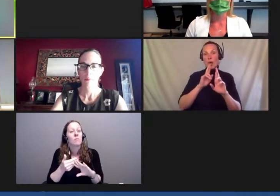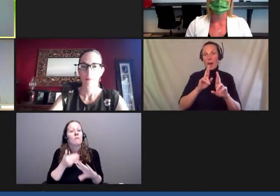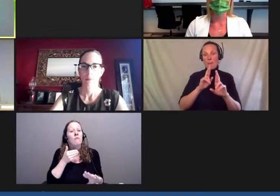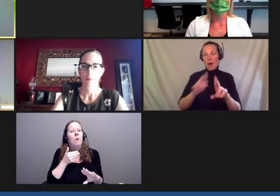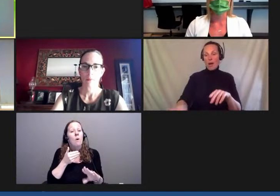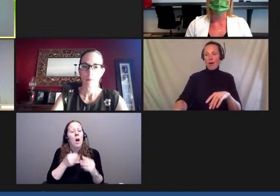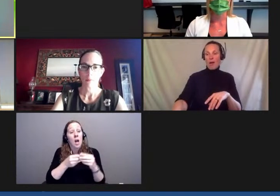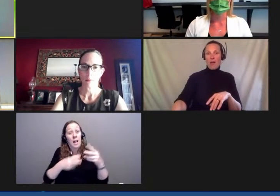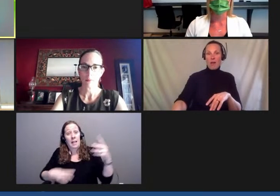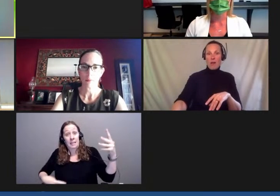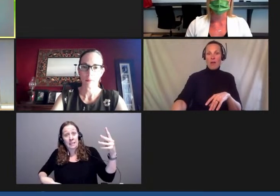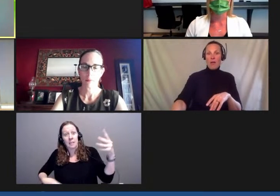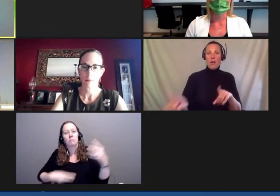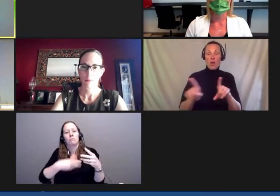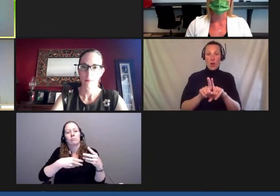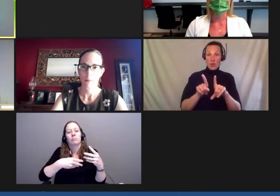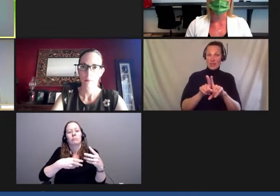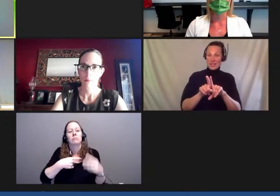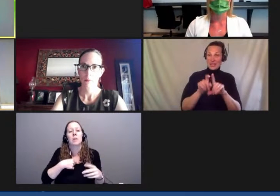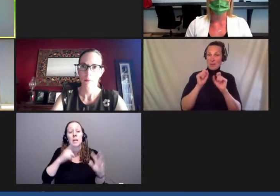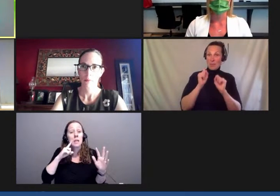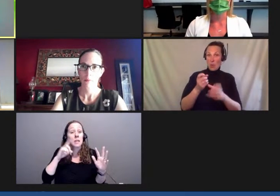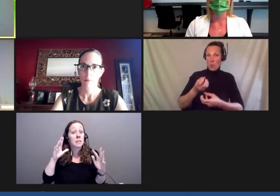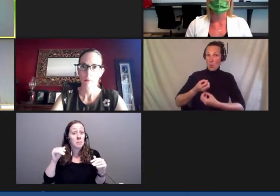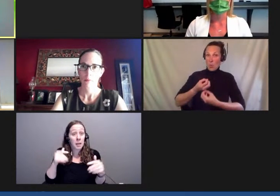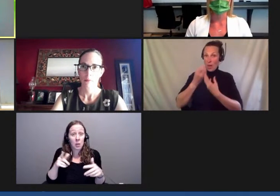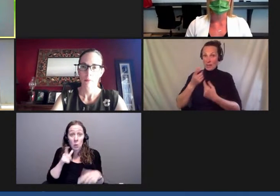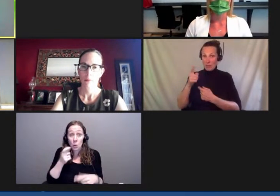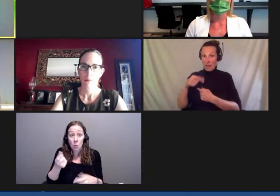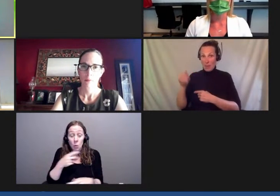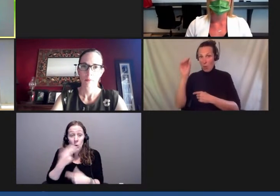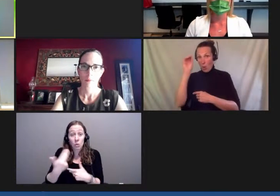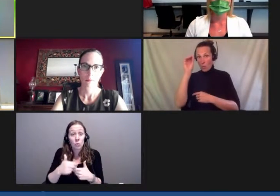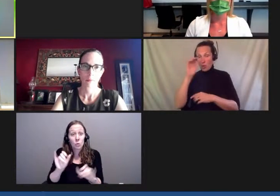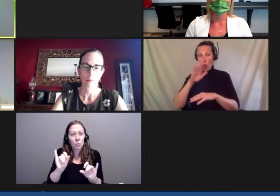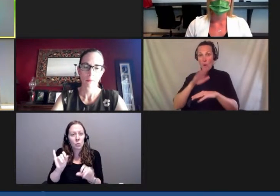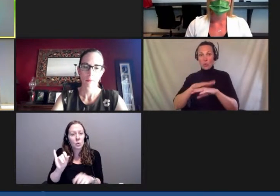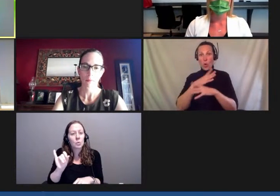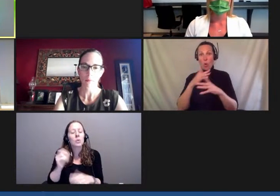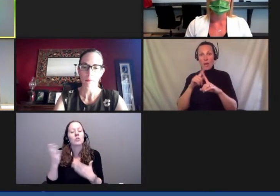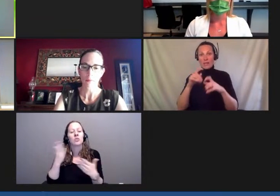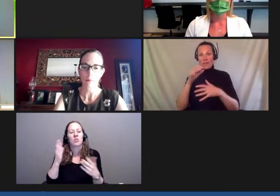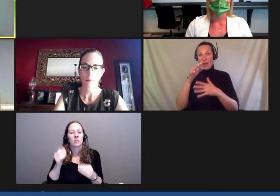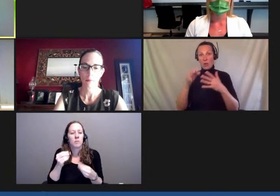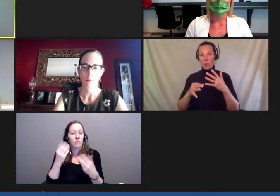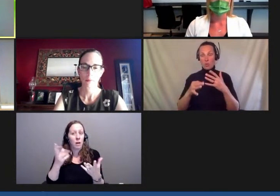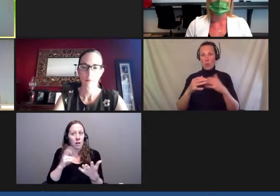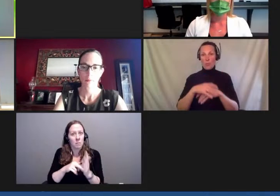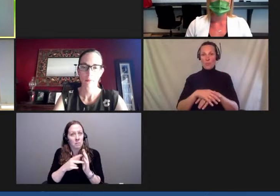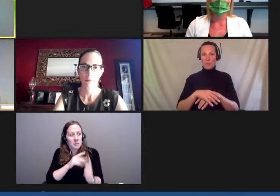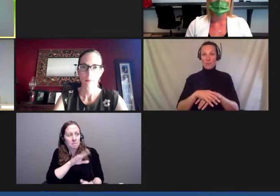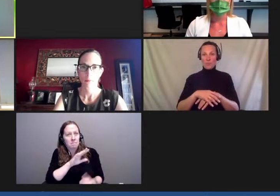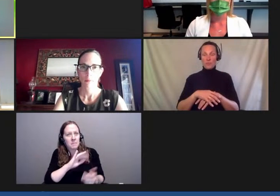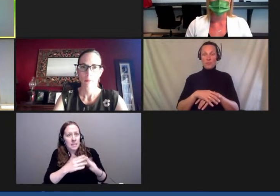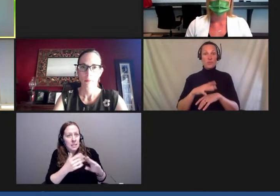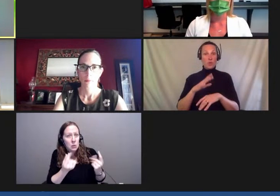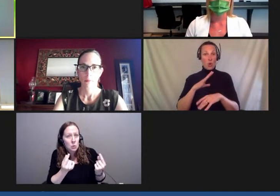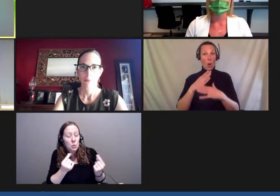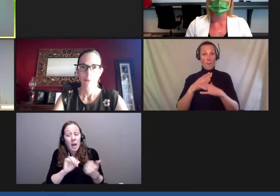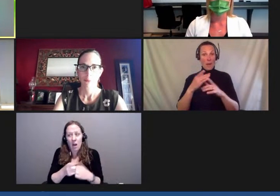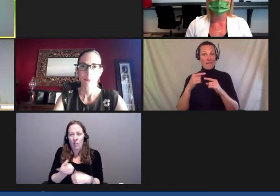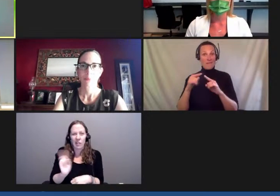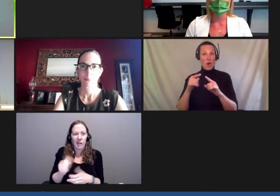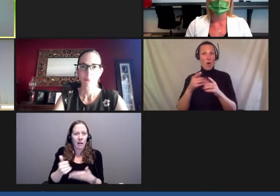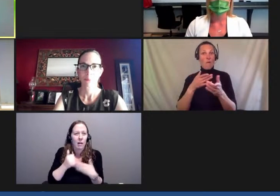short list. And I do expect there to be some service providers that will also come and provide suggestions about what the city can do and how they can help us. So I